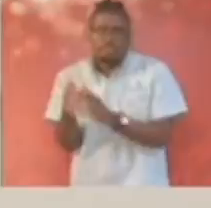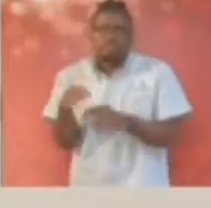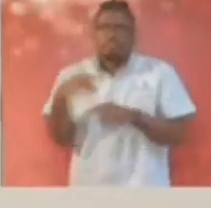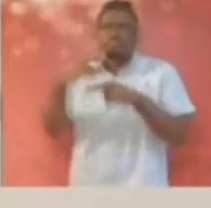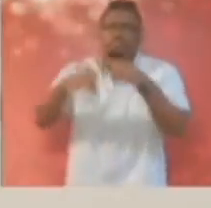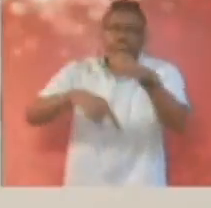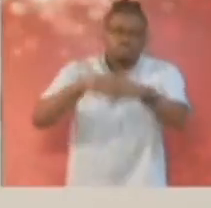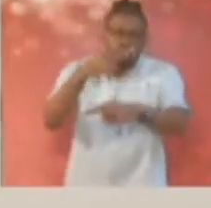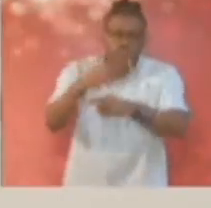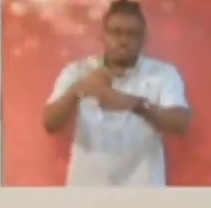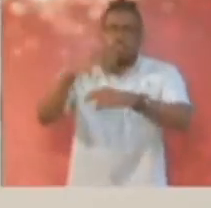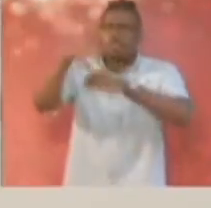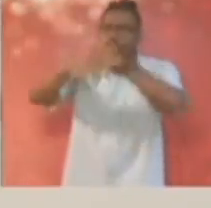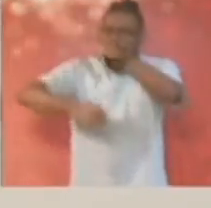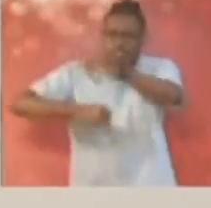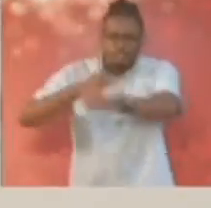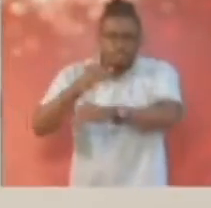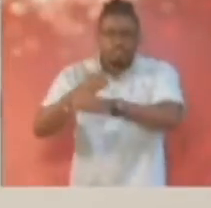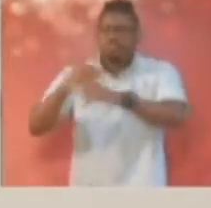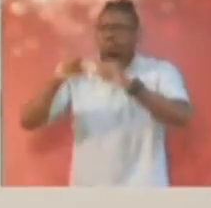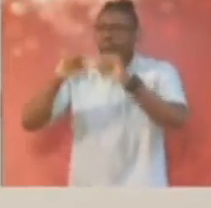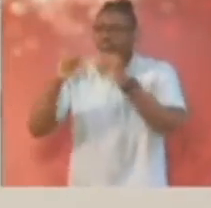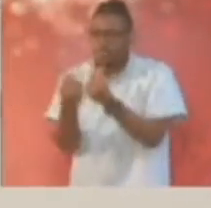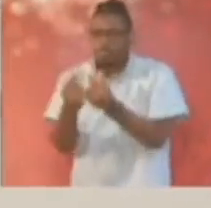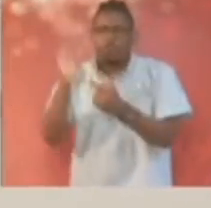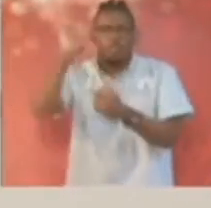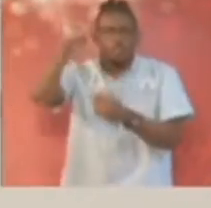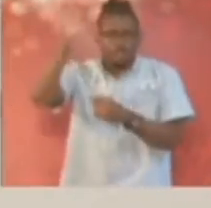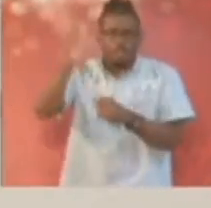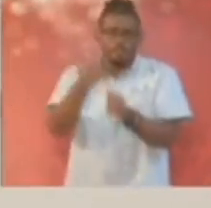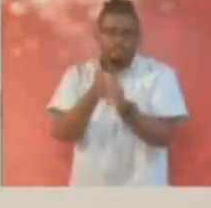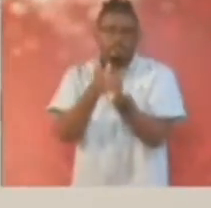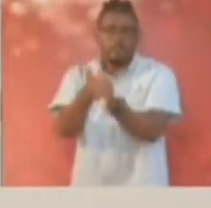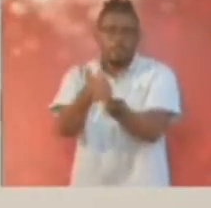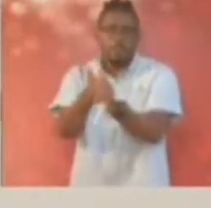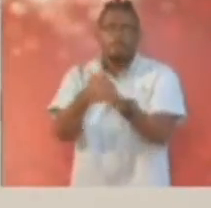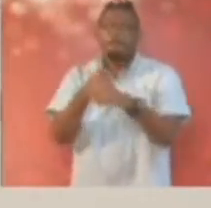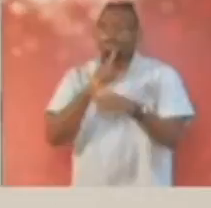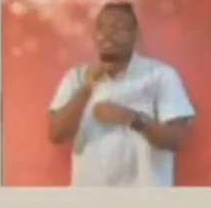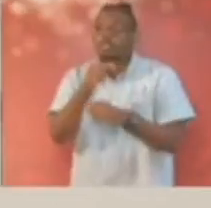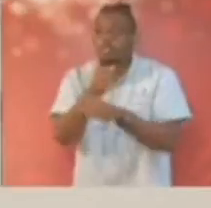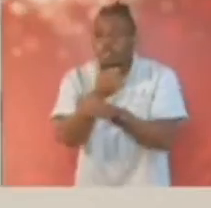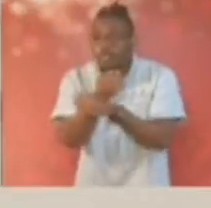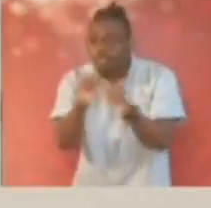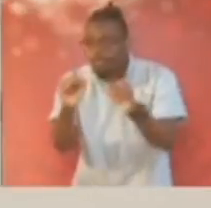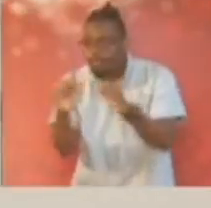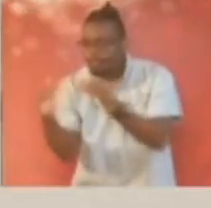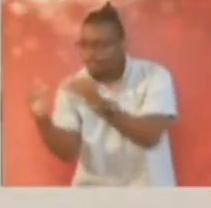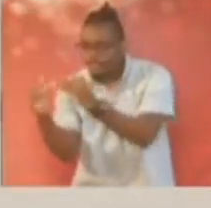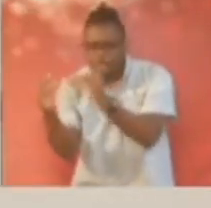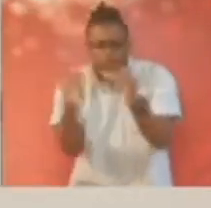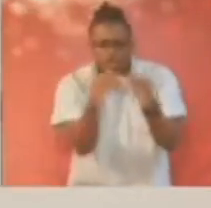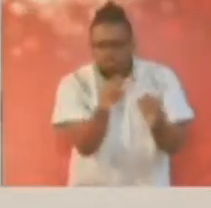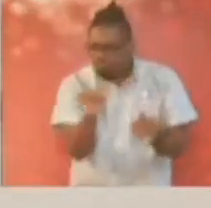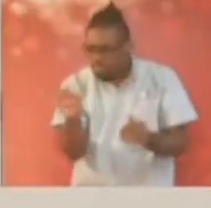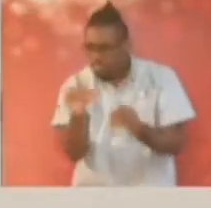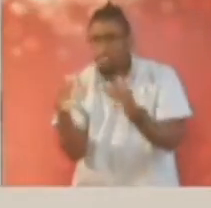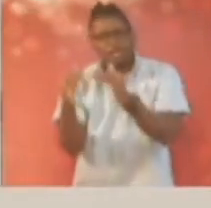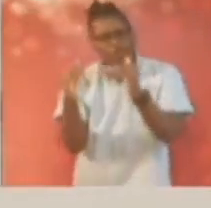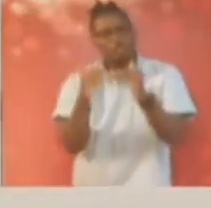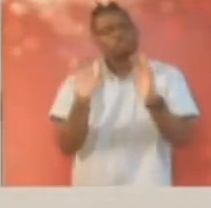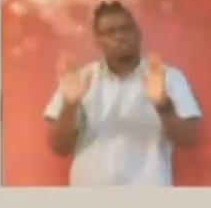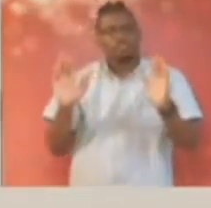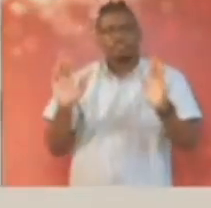agencies will be followed in order to grant safe and equitable access. We can't say